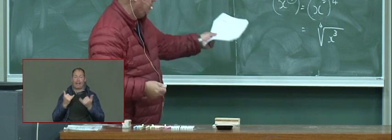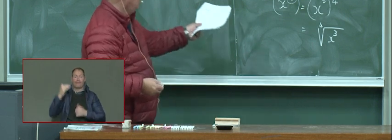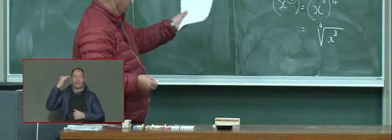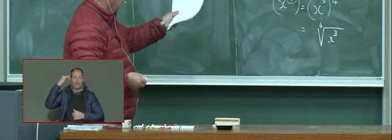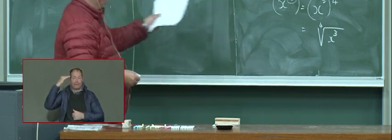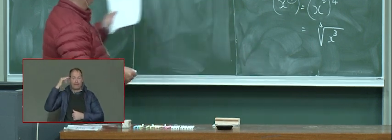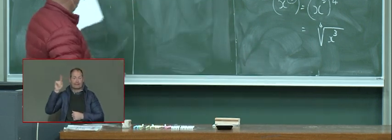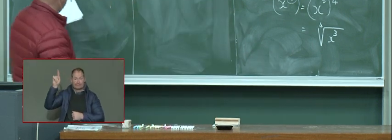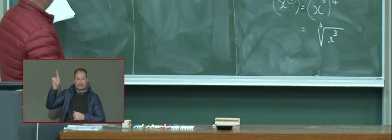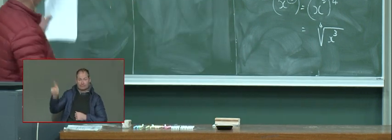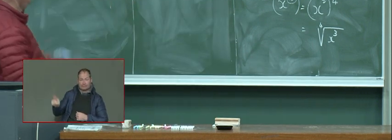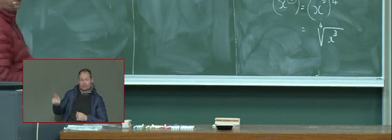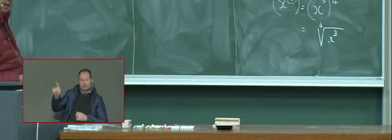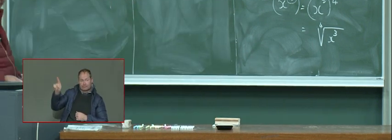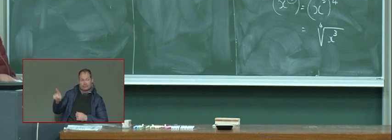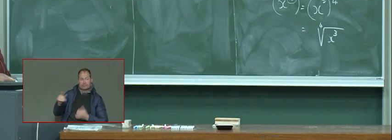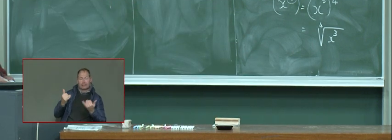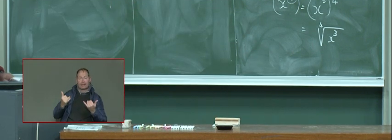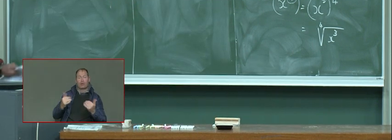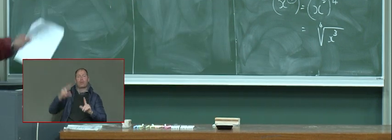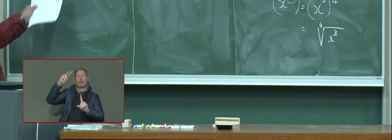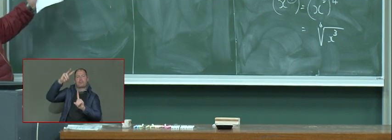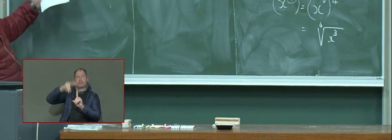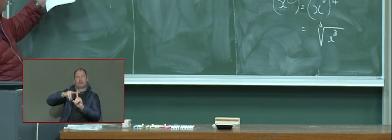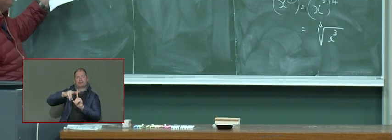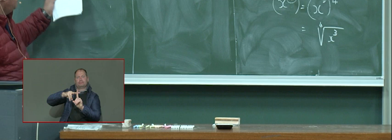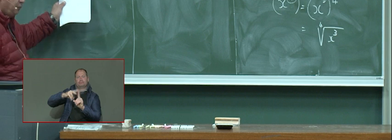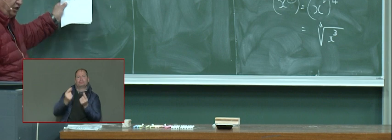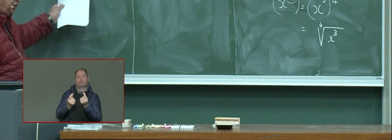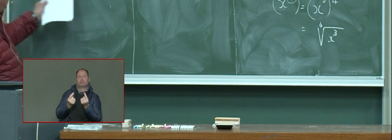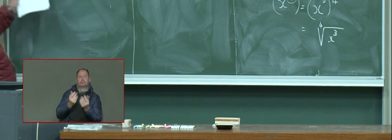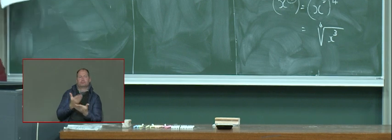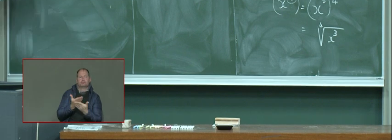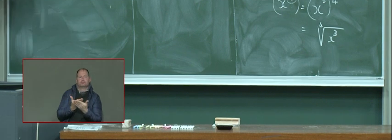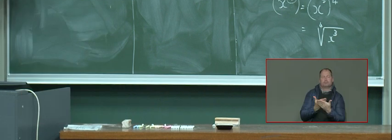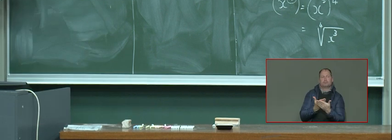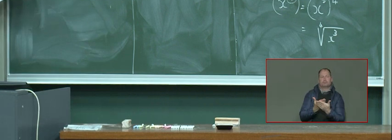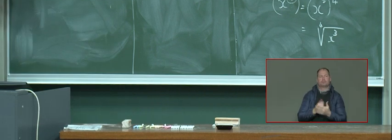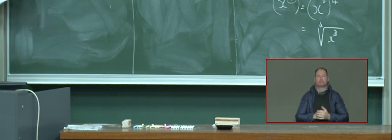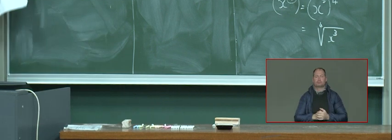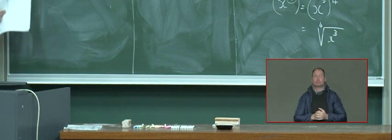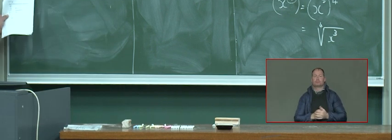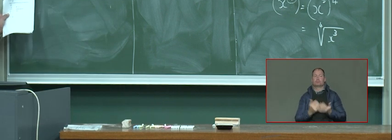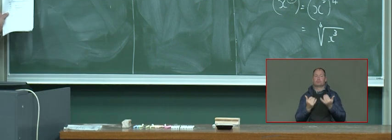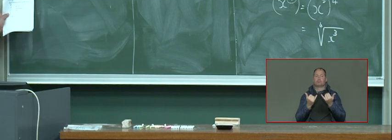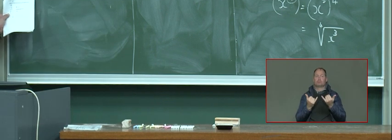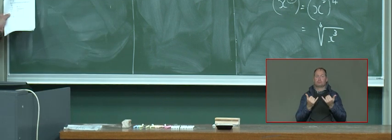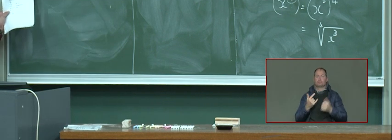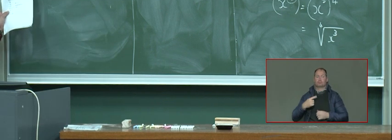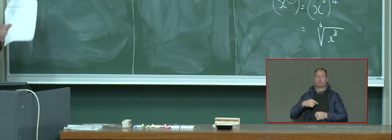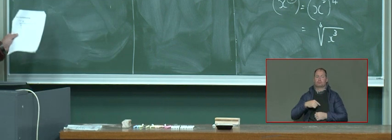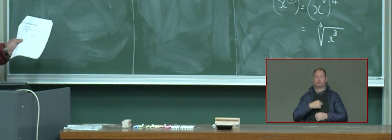theory, let us apply it to the sum. We cannot differentiate. They say determine dy over dx